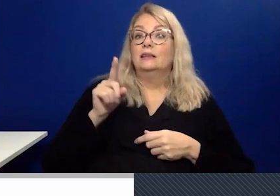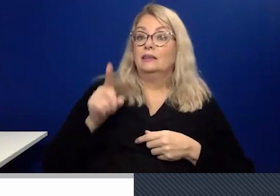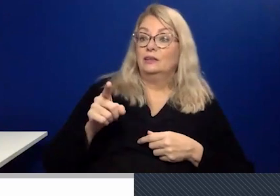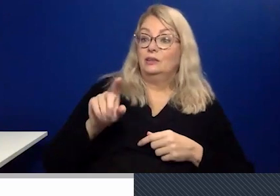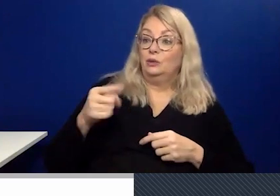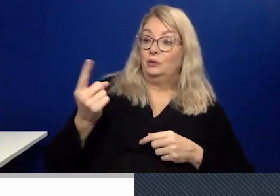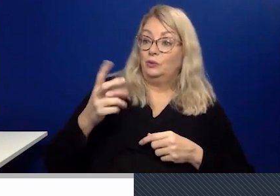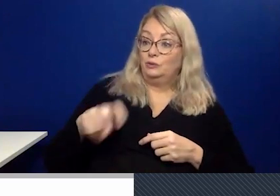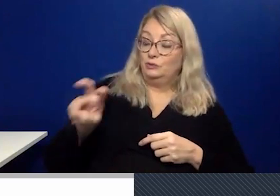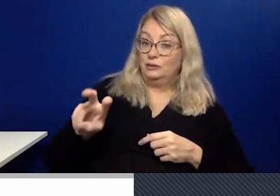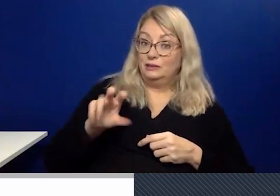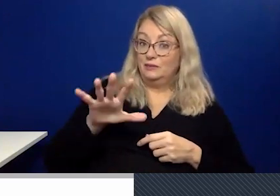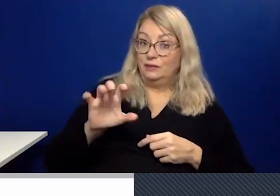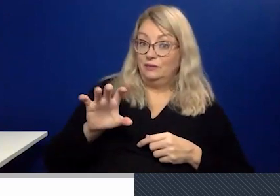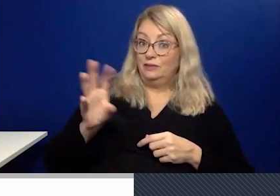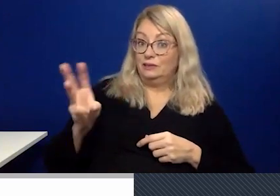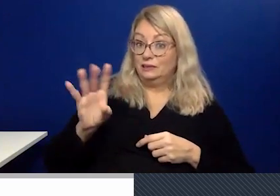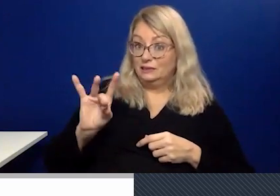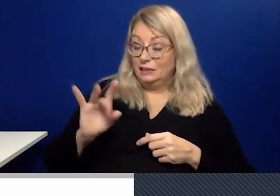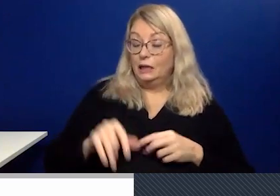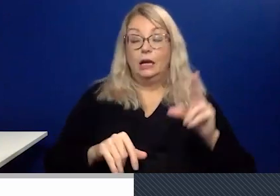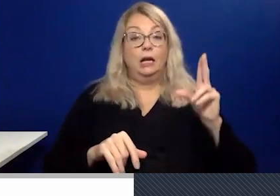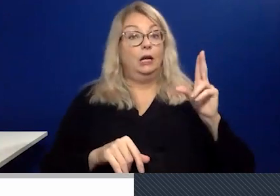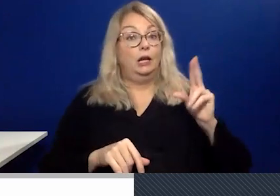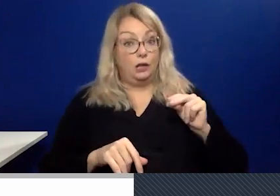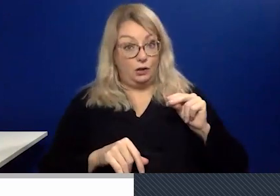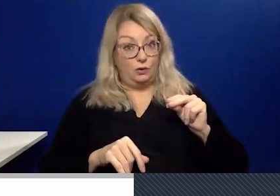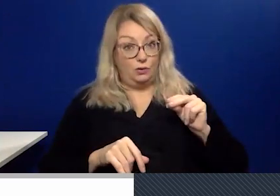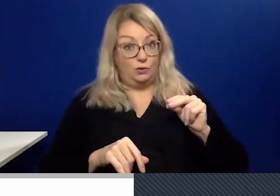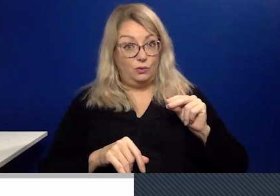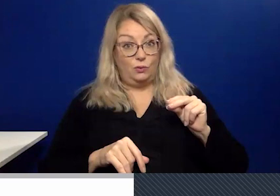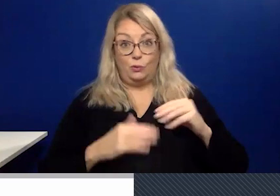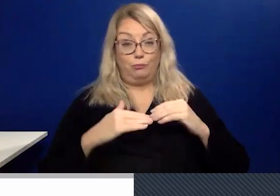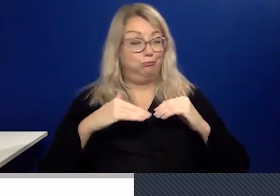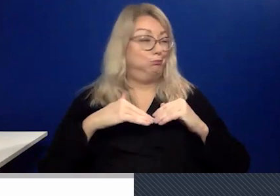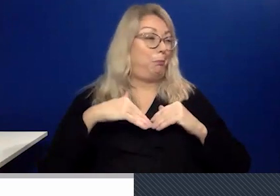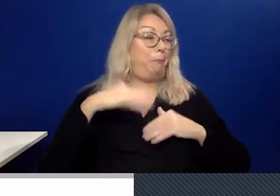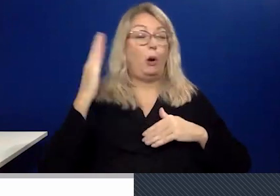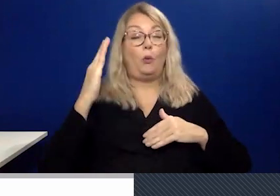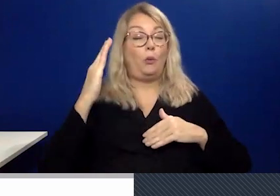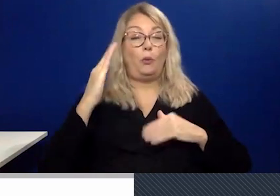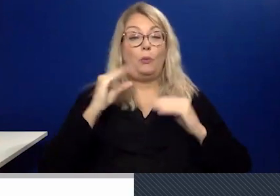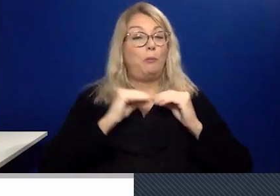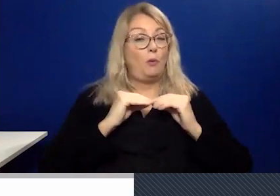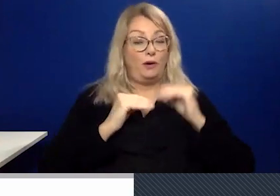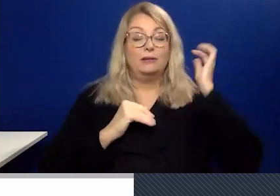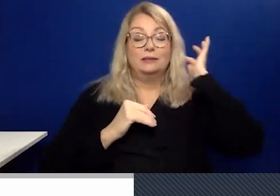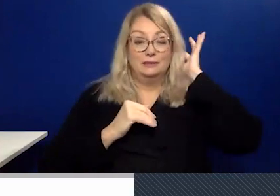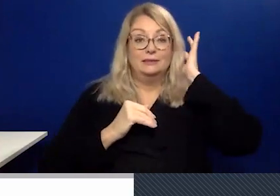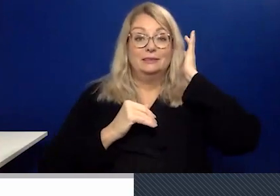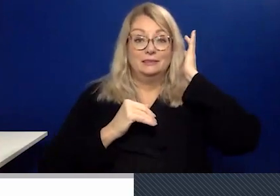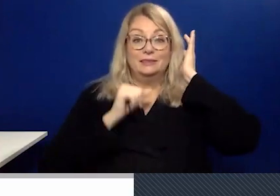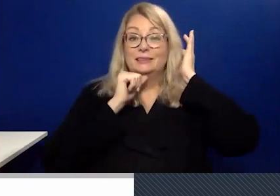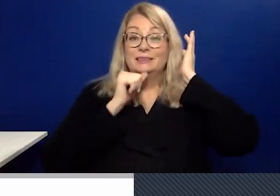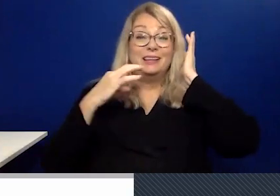transitioned 568. And we're like, no, there's way more than that. And then when you consider non-credit and all